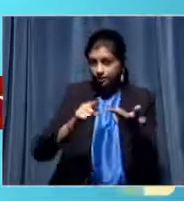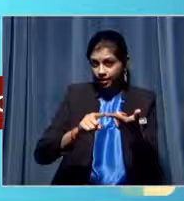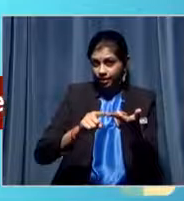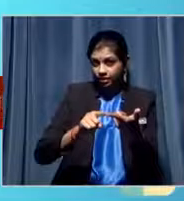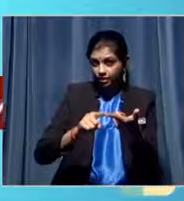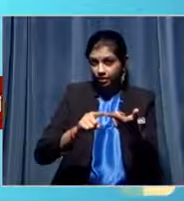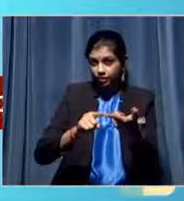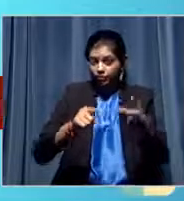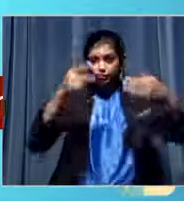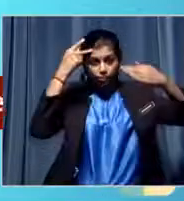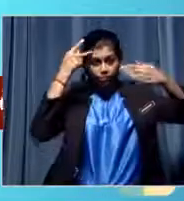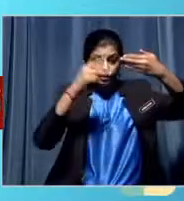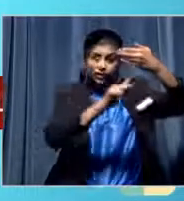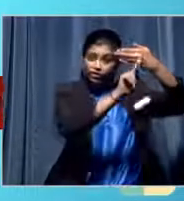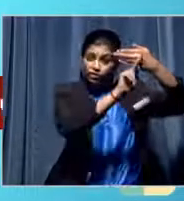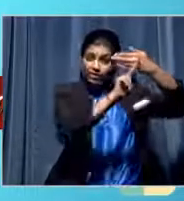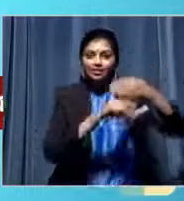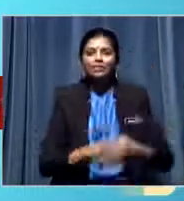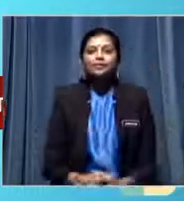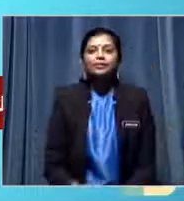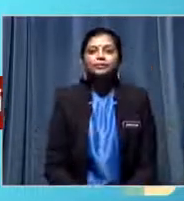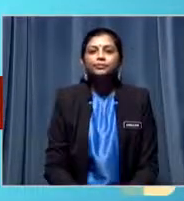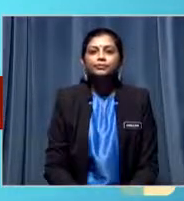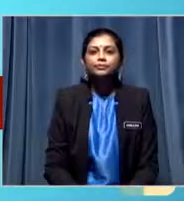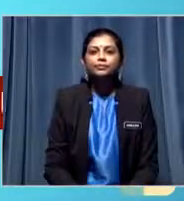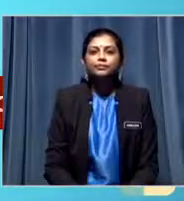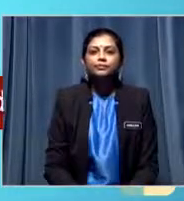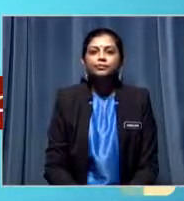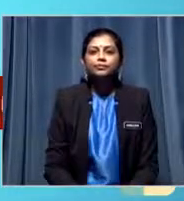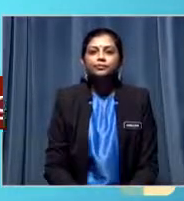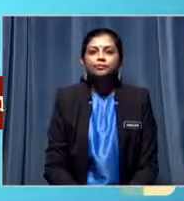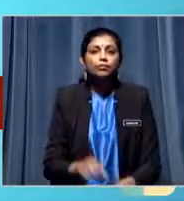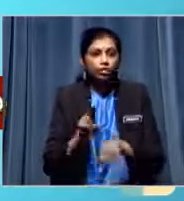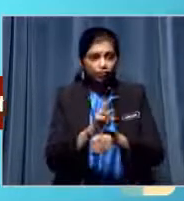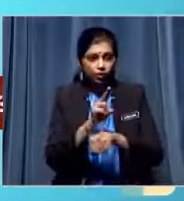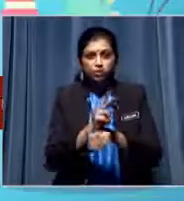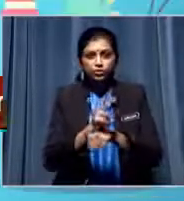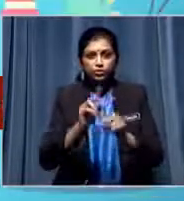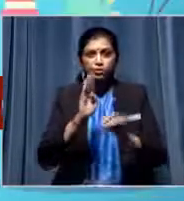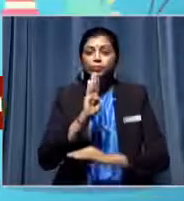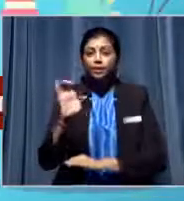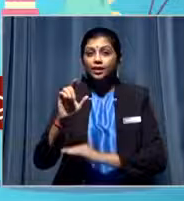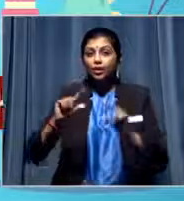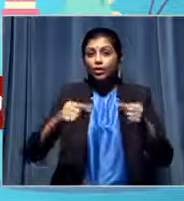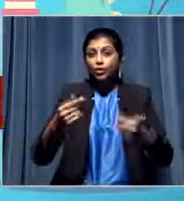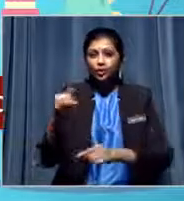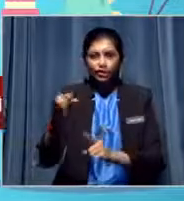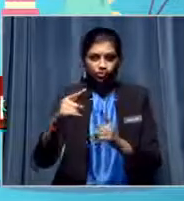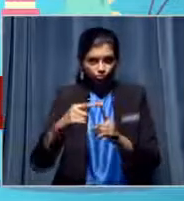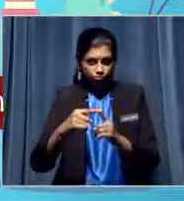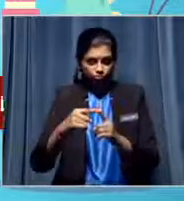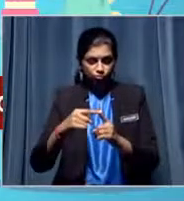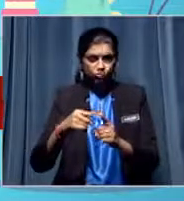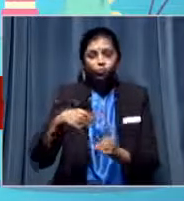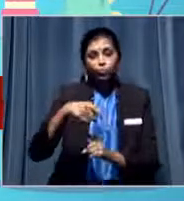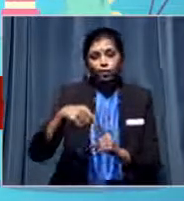for predictions based on evidence. We use be going to when we intend to do something